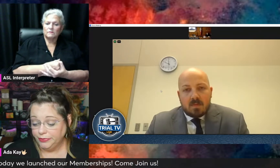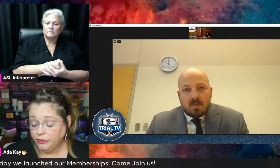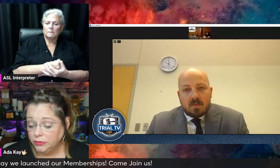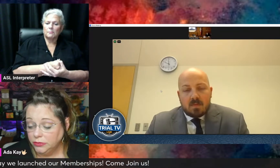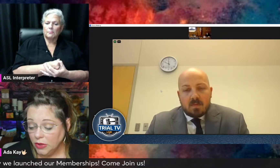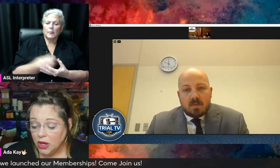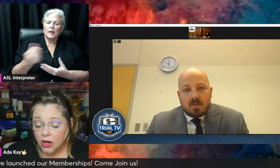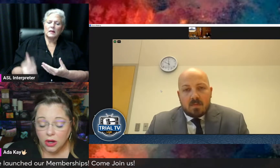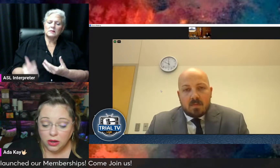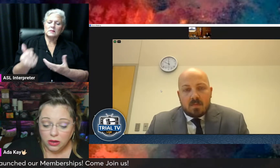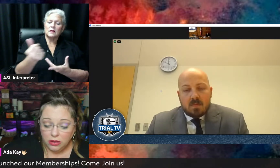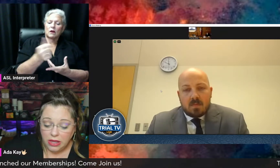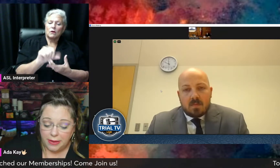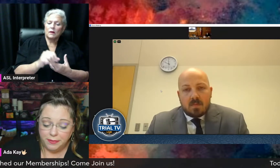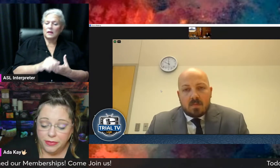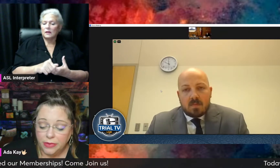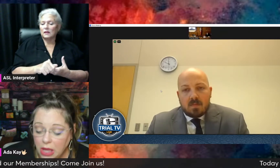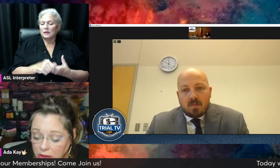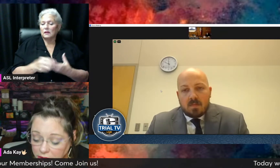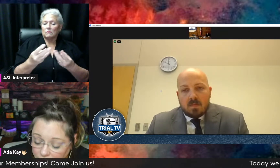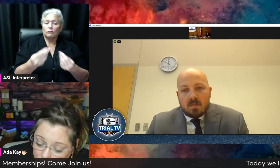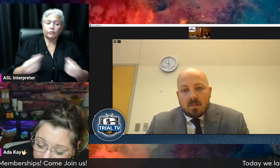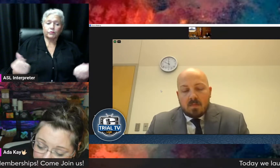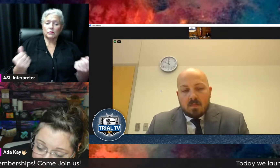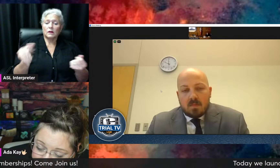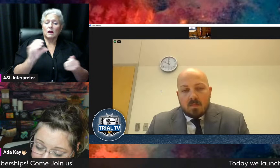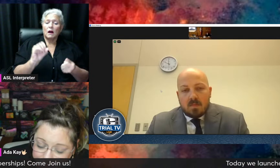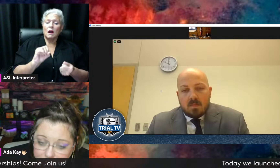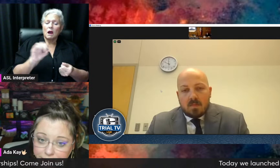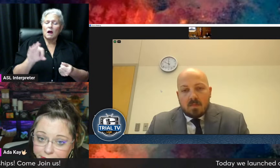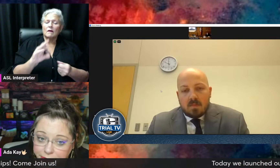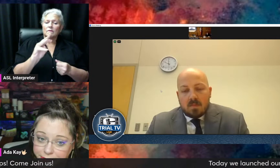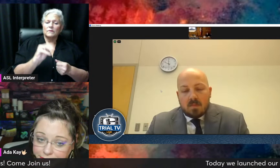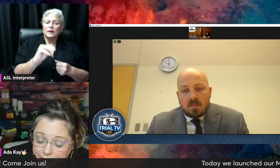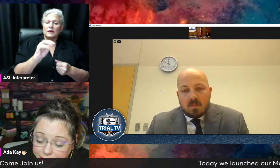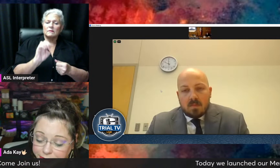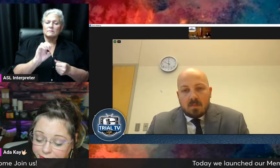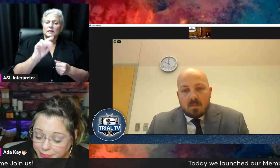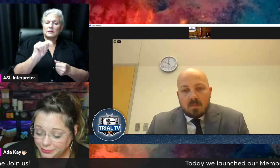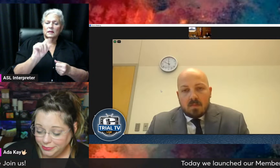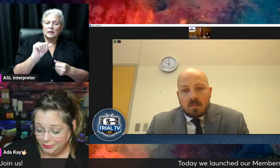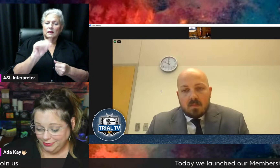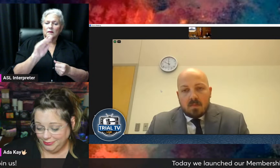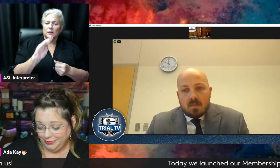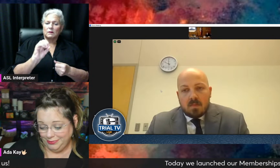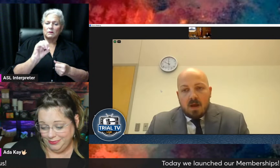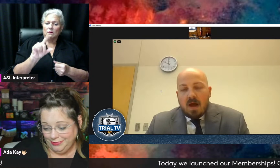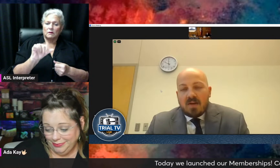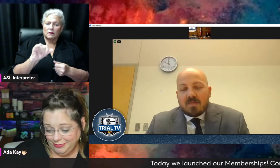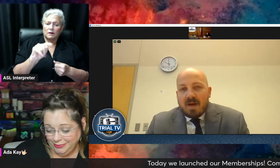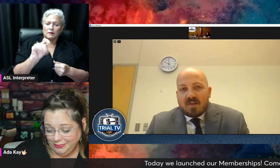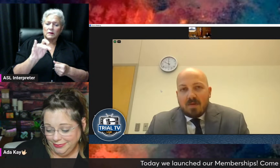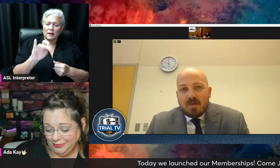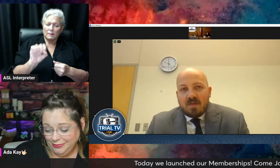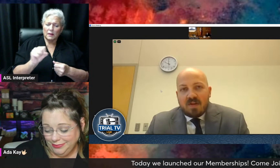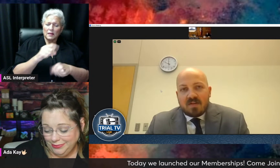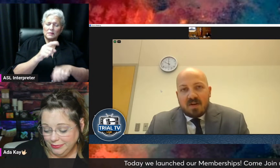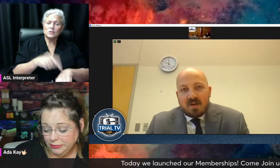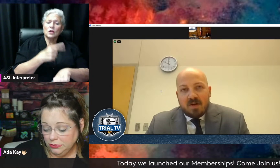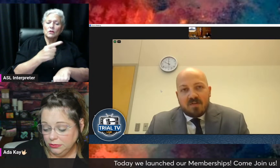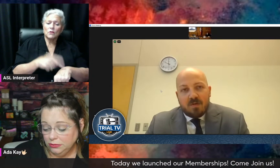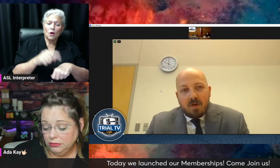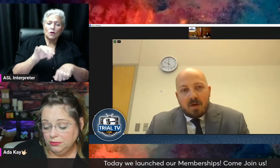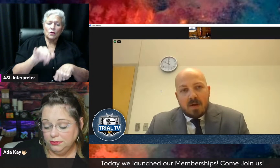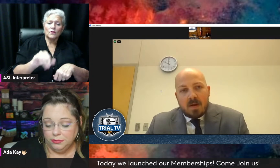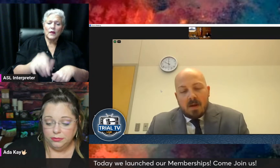of the metabolites the longer that the sample is held? It's possible that things